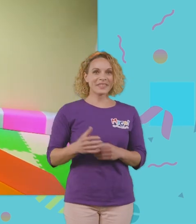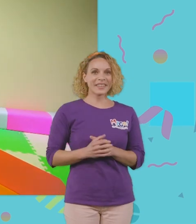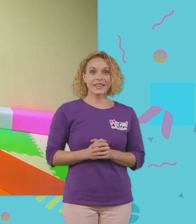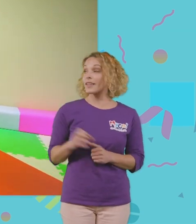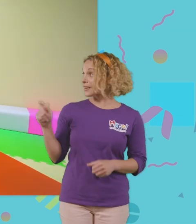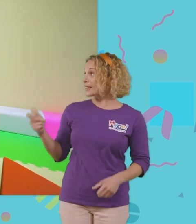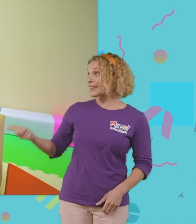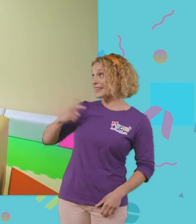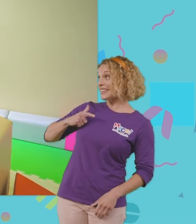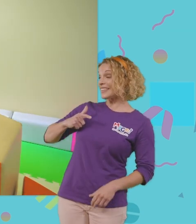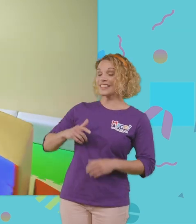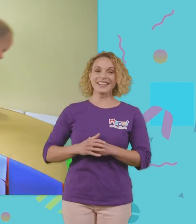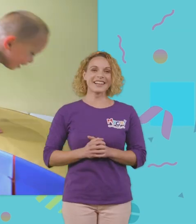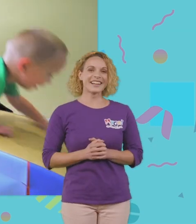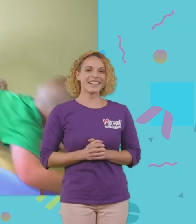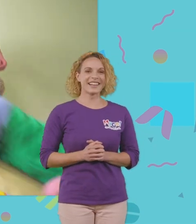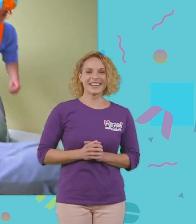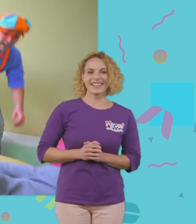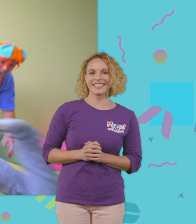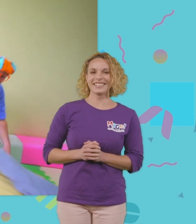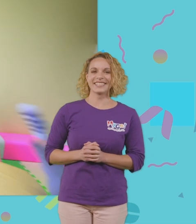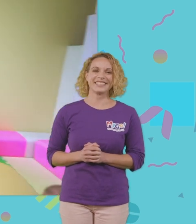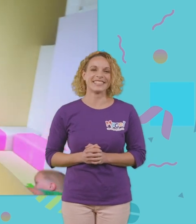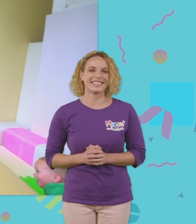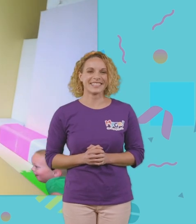right here? Wow! Okay, my turn.